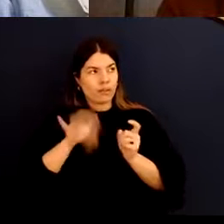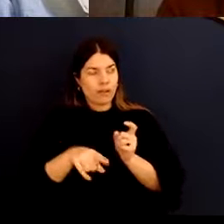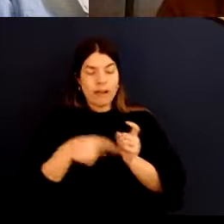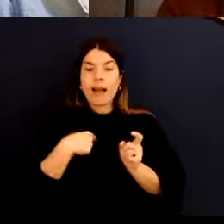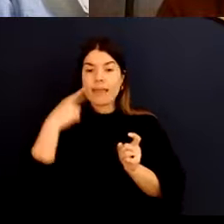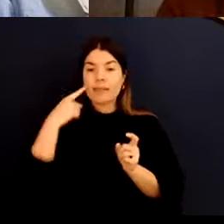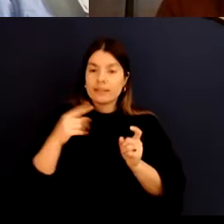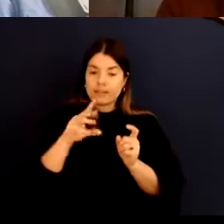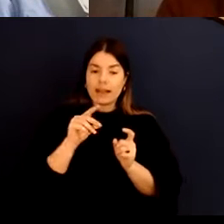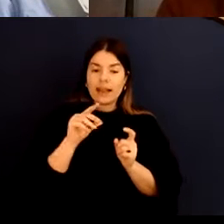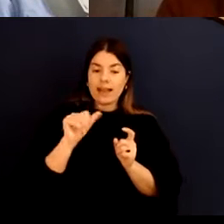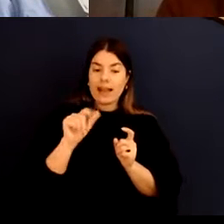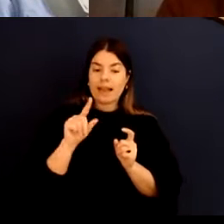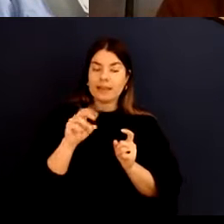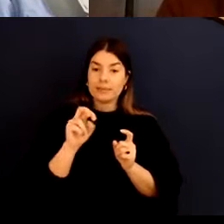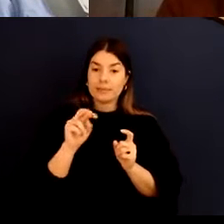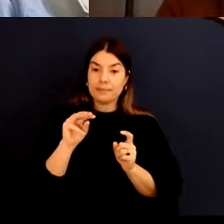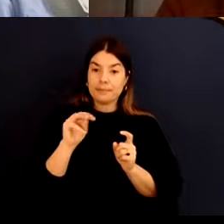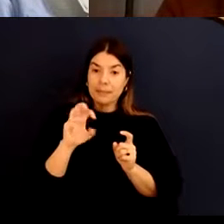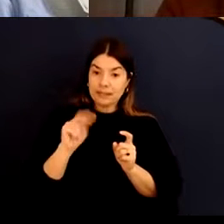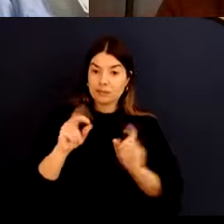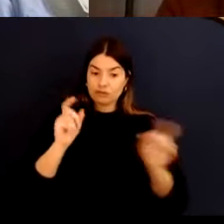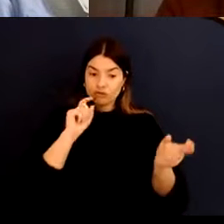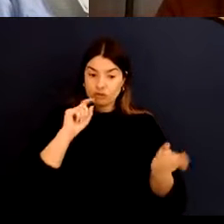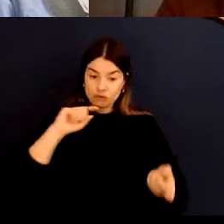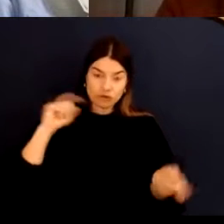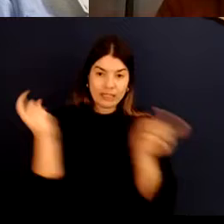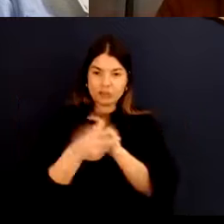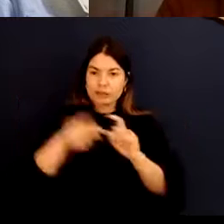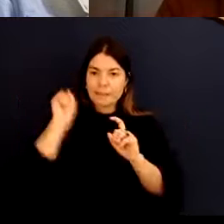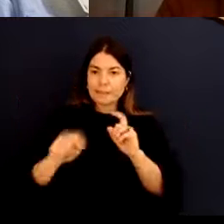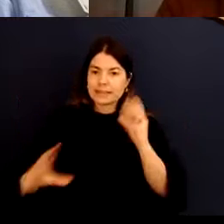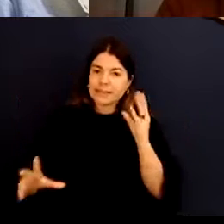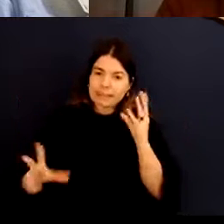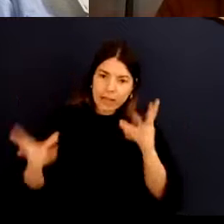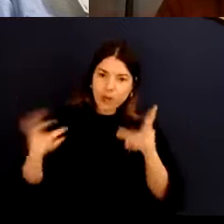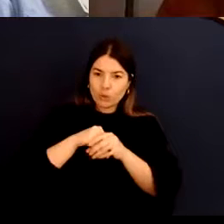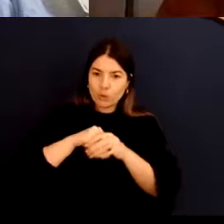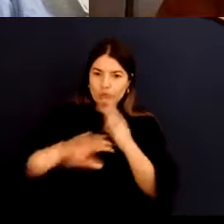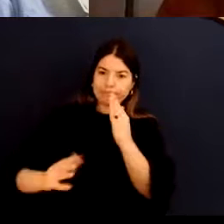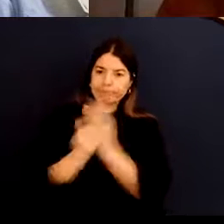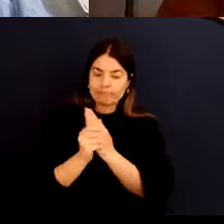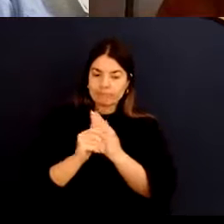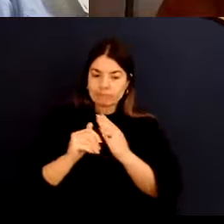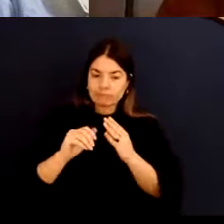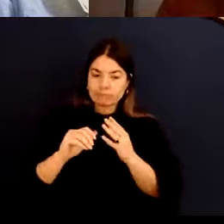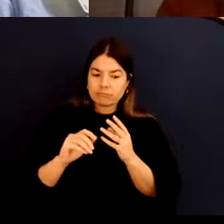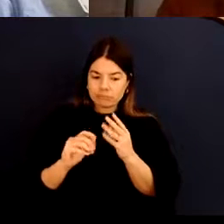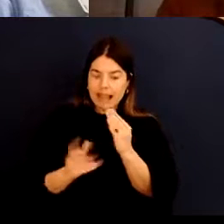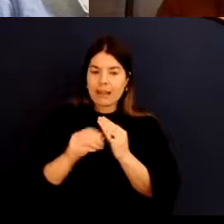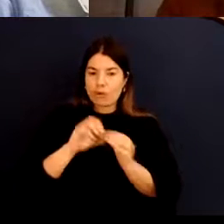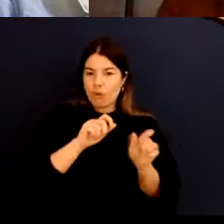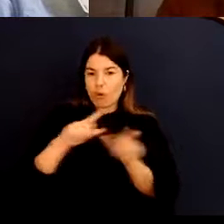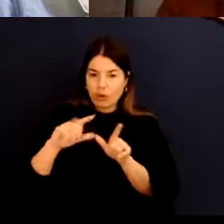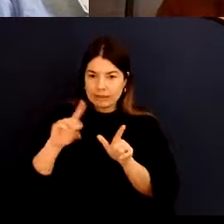city departments to make sure all the detailed demographic questions are included in all the surveys that influence changes in the